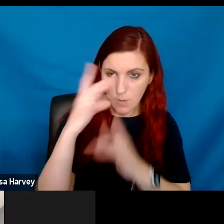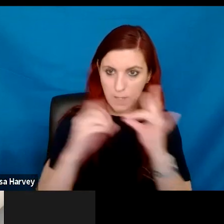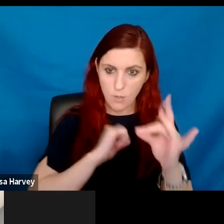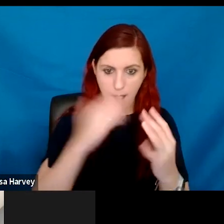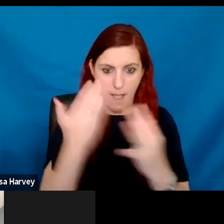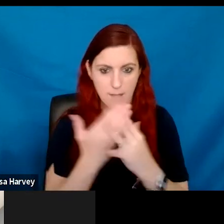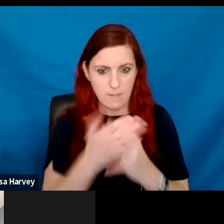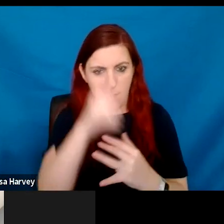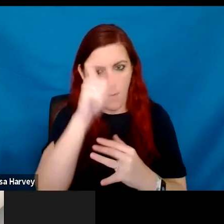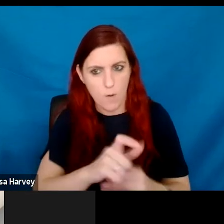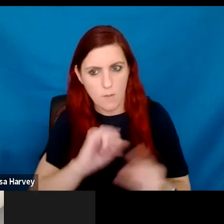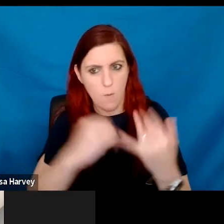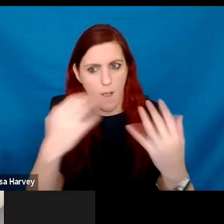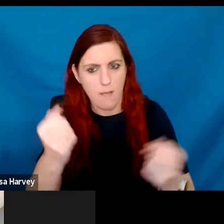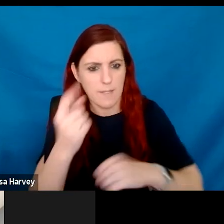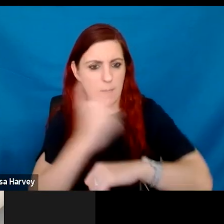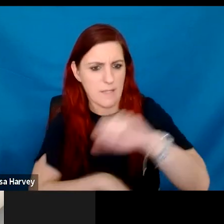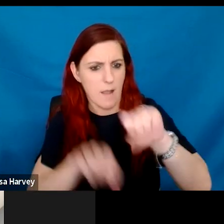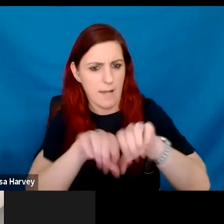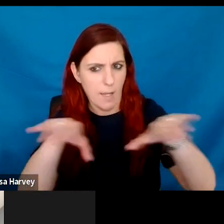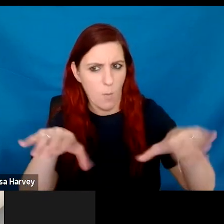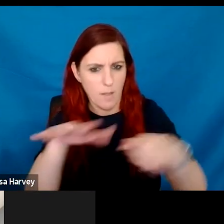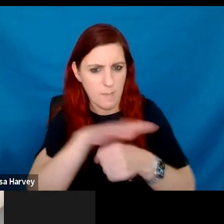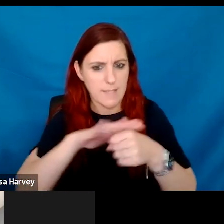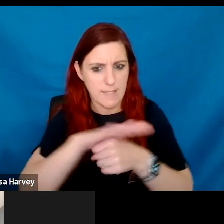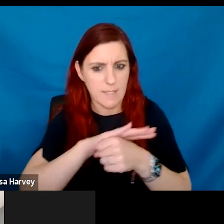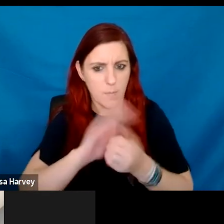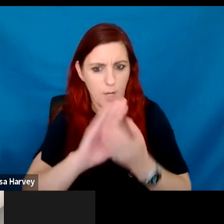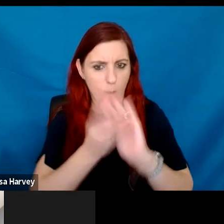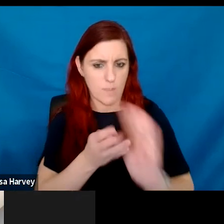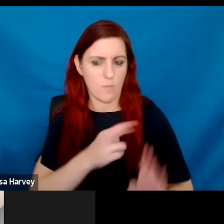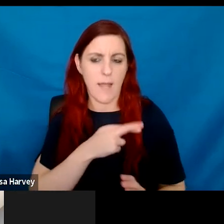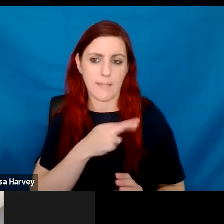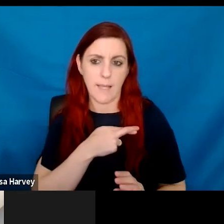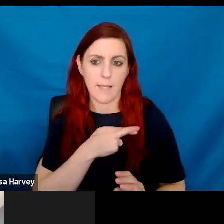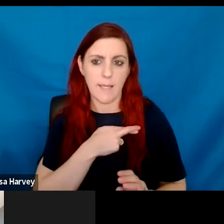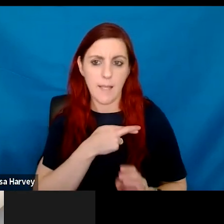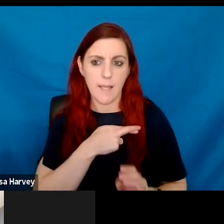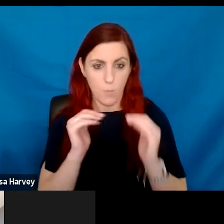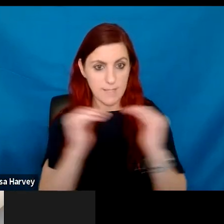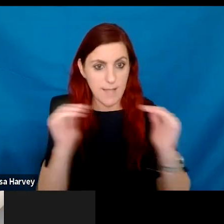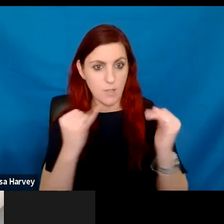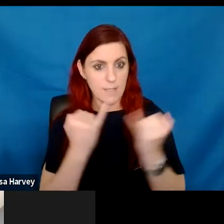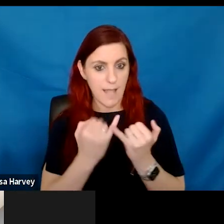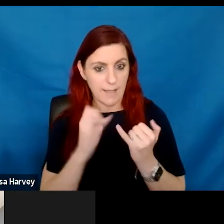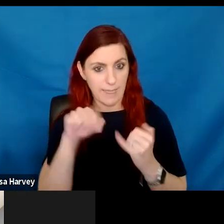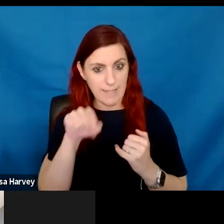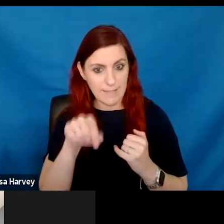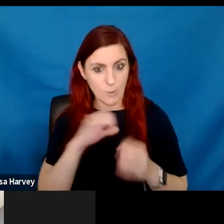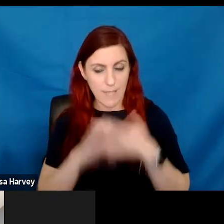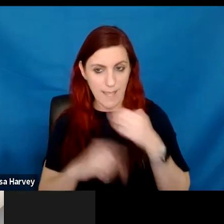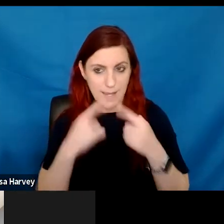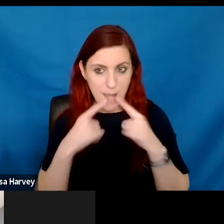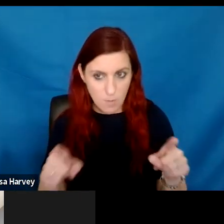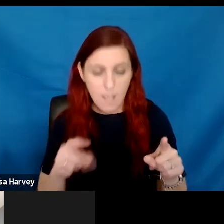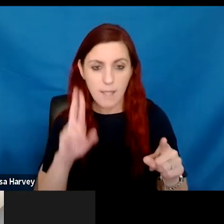with disabilities on equal basis with others becomes a reality, but standards like this one can support us as we